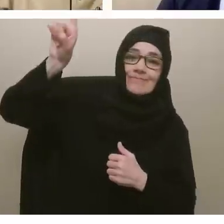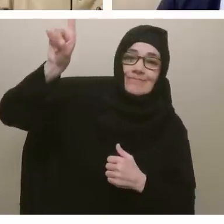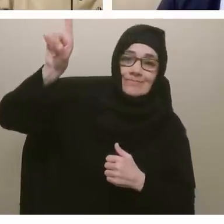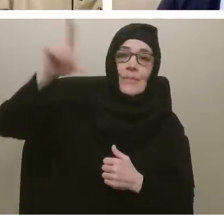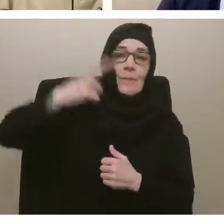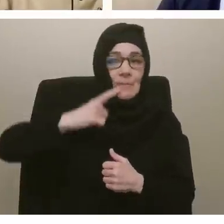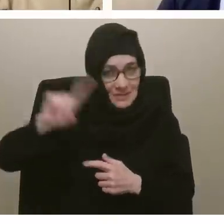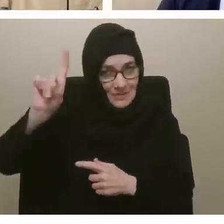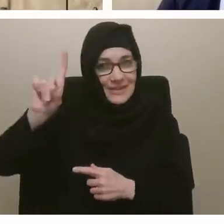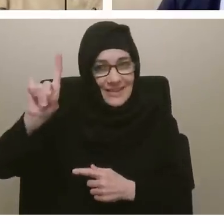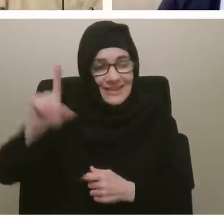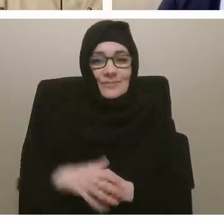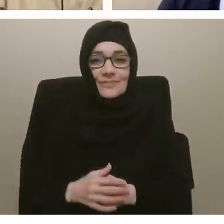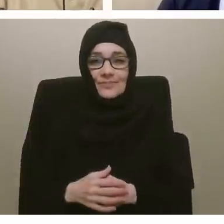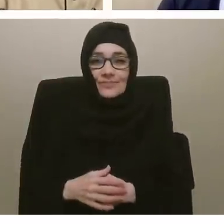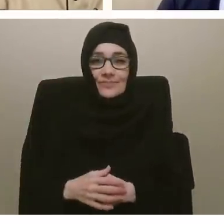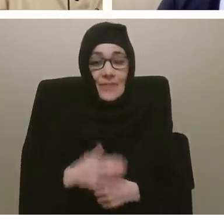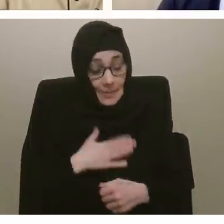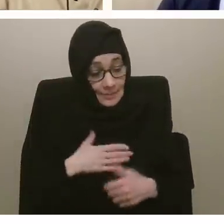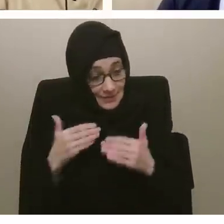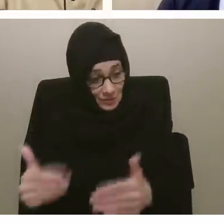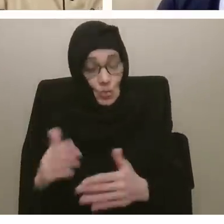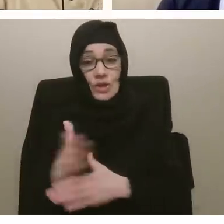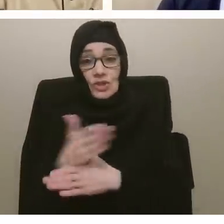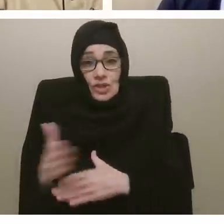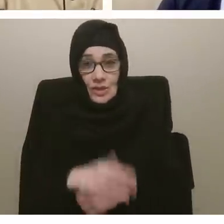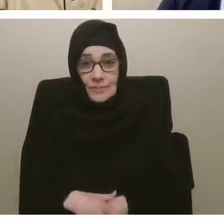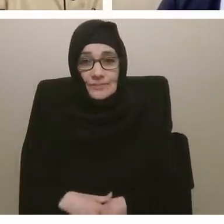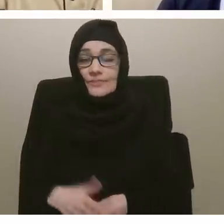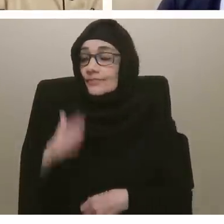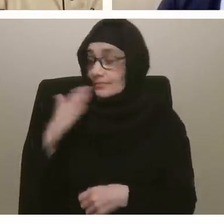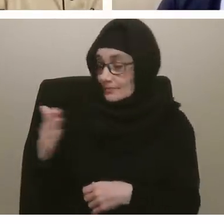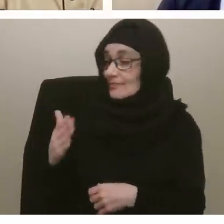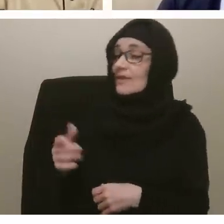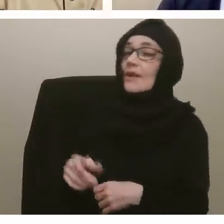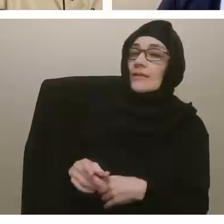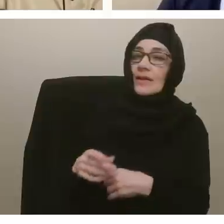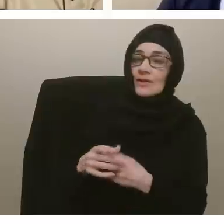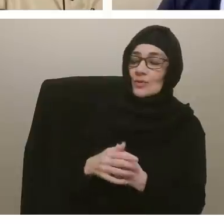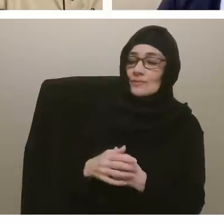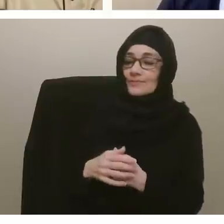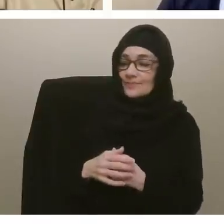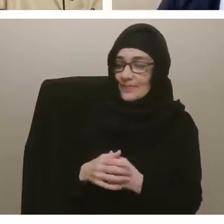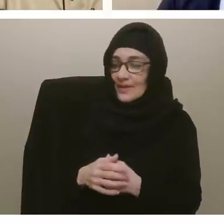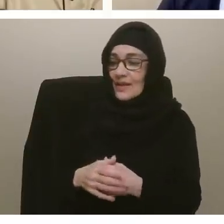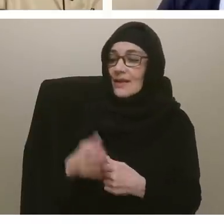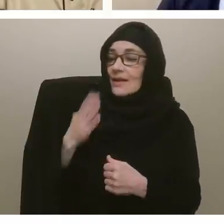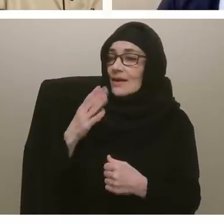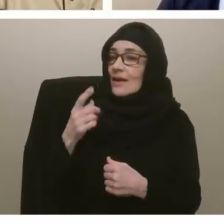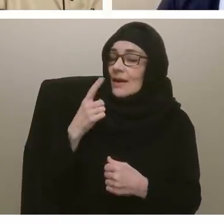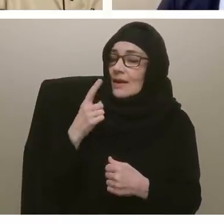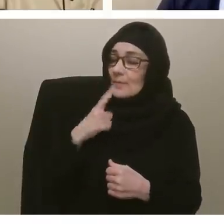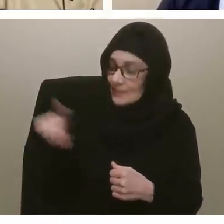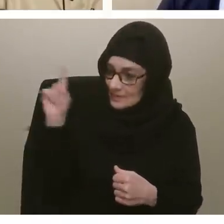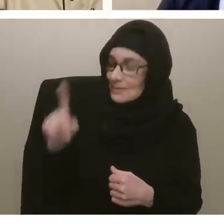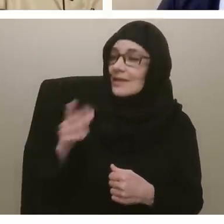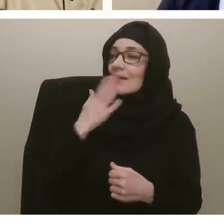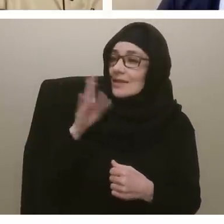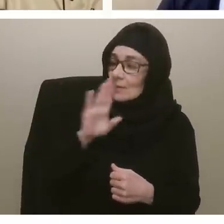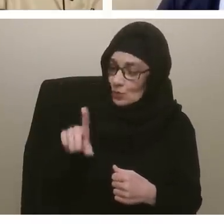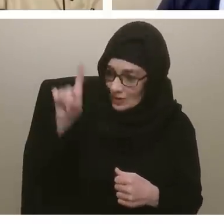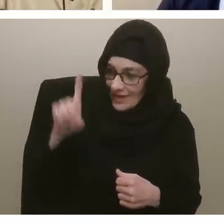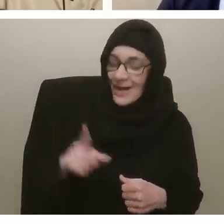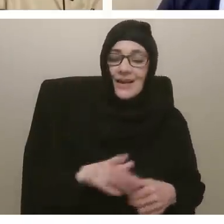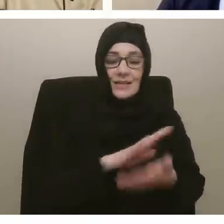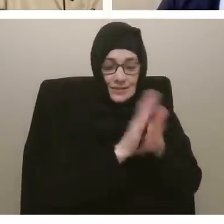us, inshallah ta'ala, as well? No, jazakallah khair. Bismillah, wa salatu wa salam ala Rasulullah wa ala alihi wa sahbihi man wala amma ba'd. Mashallah, you hit it